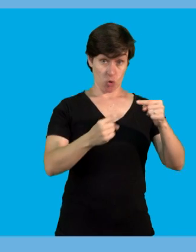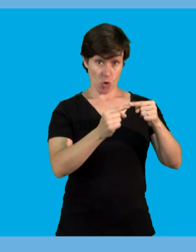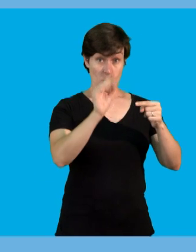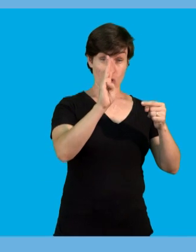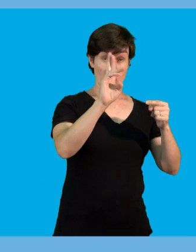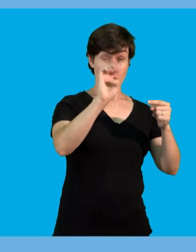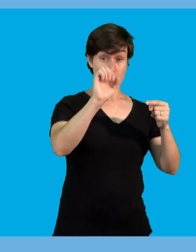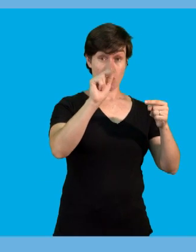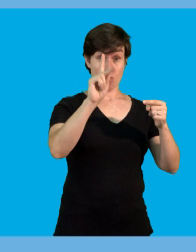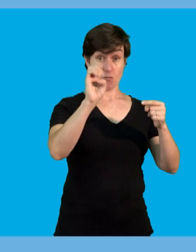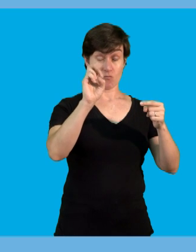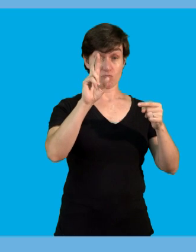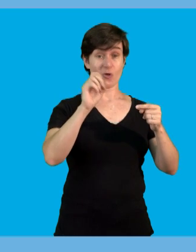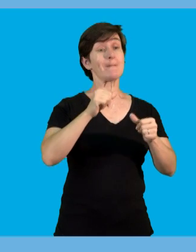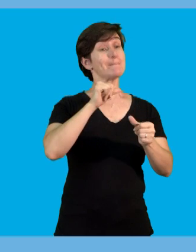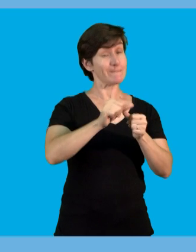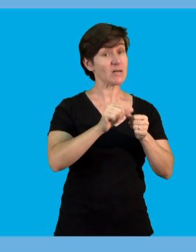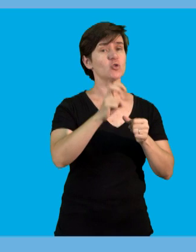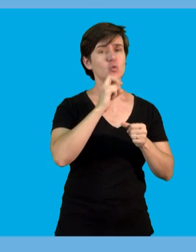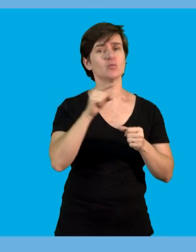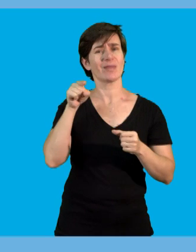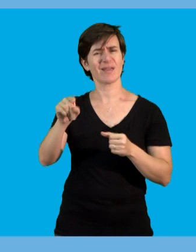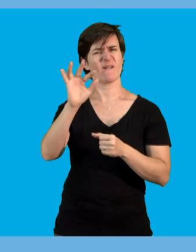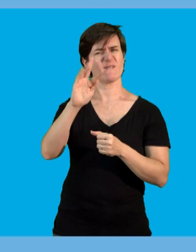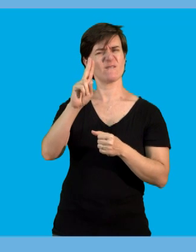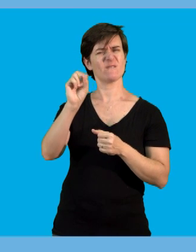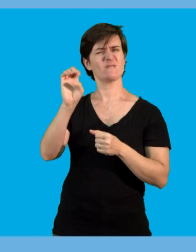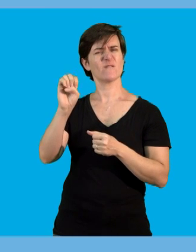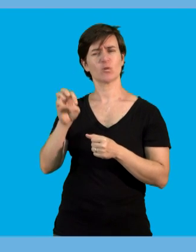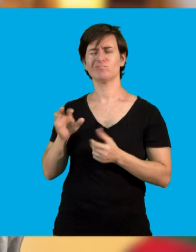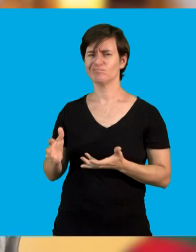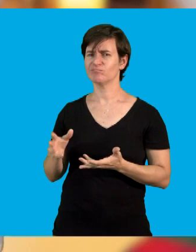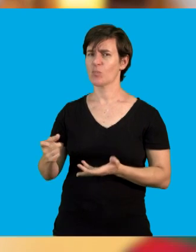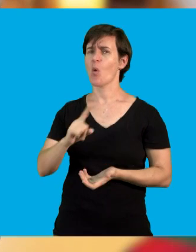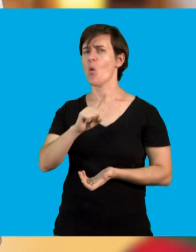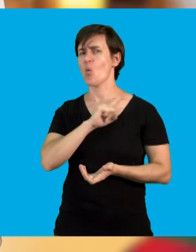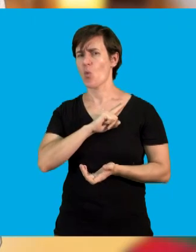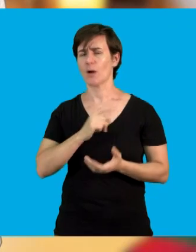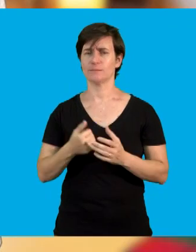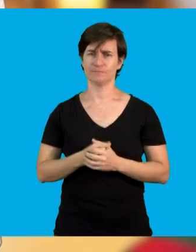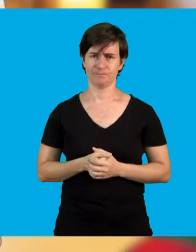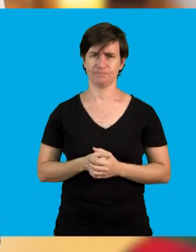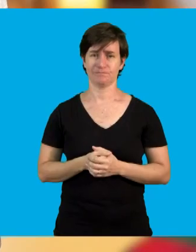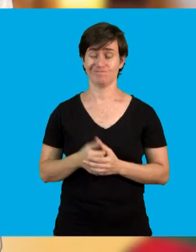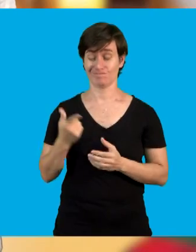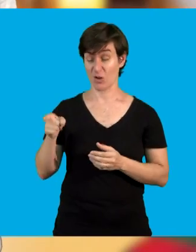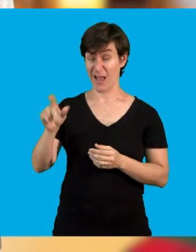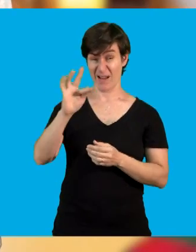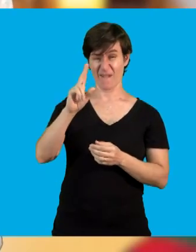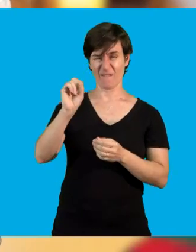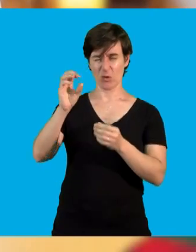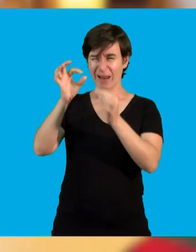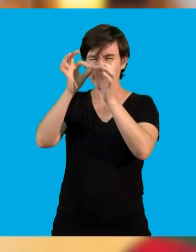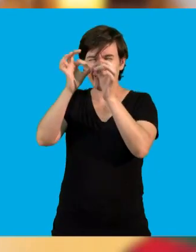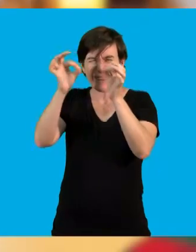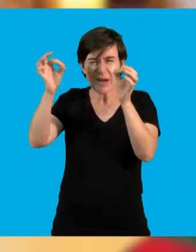use than fuses? So the reason why we prefer to use circuit breakers is because we know that a fuse, once this thin wire, it